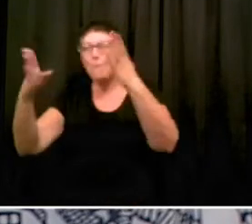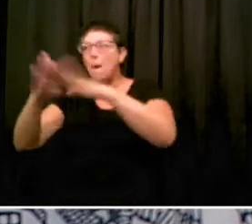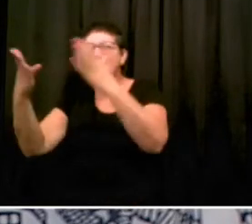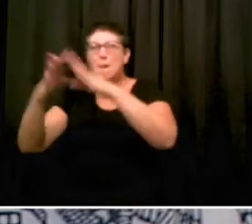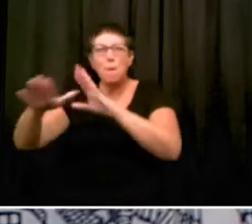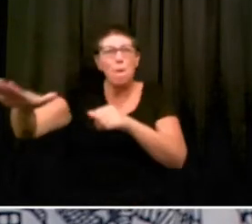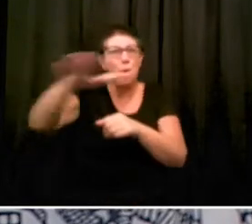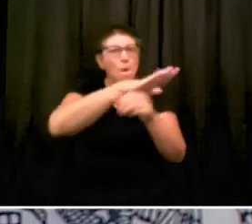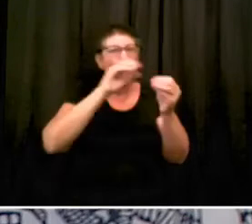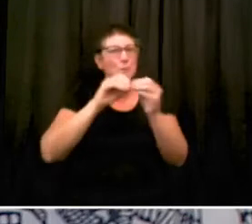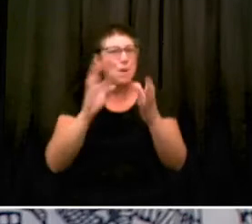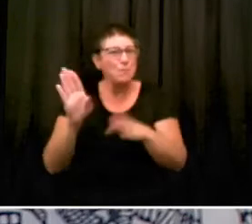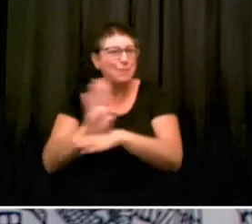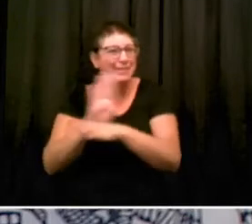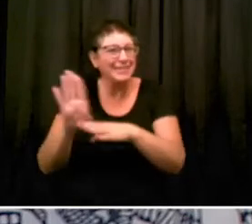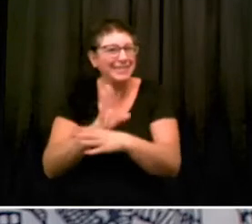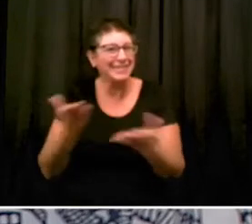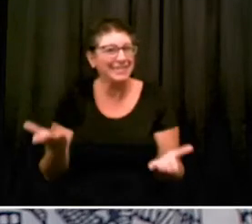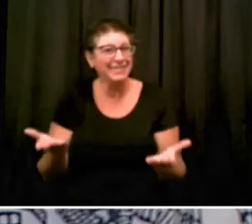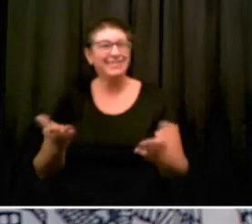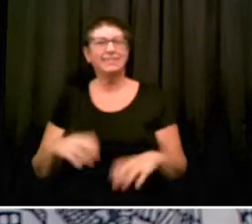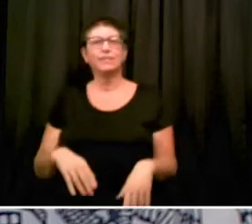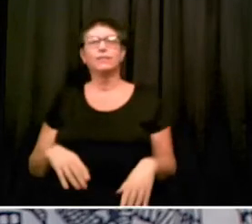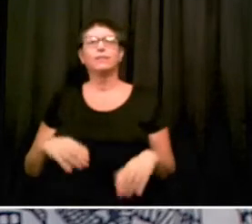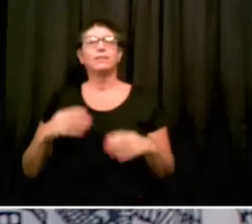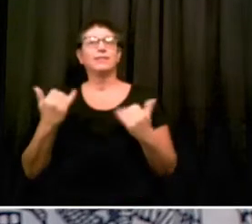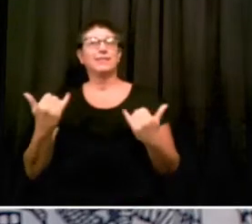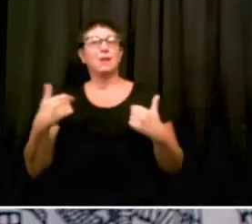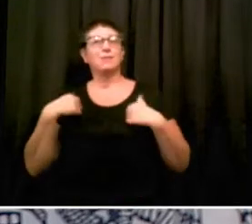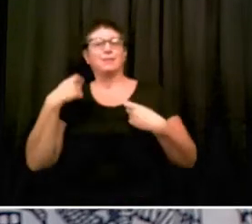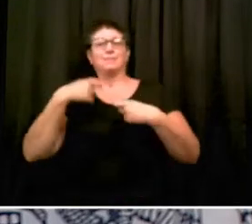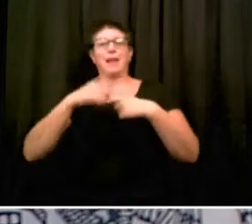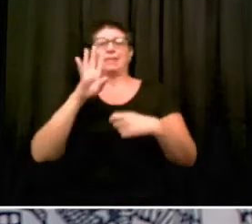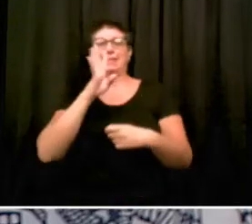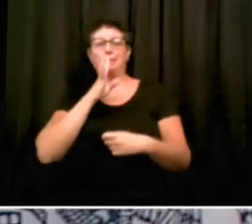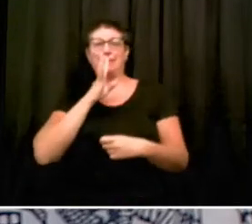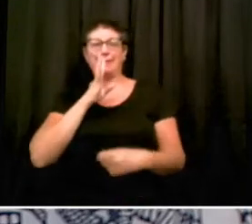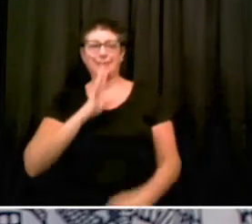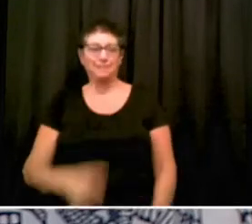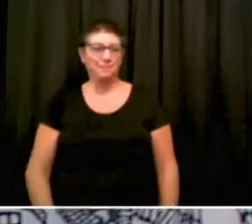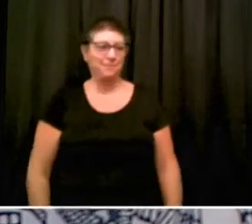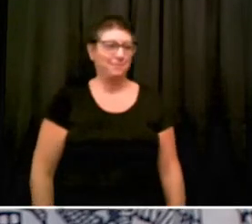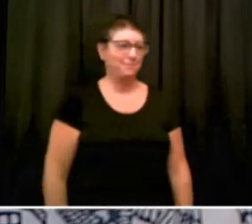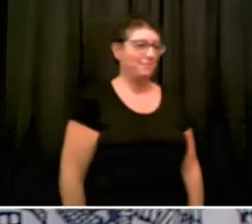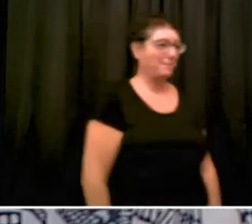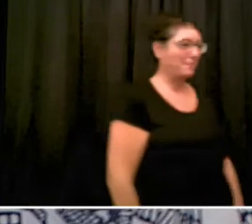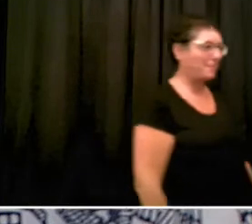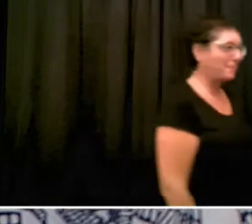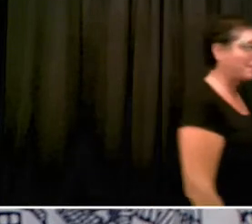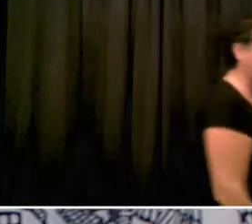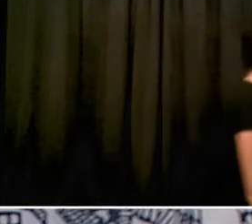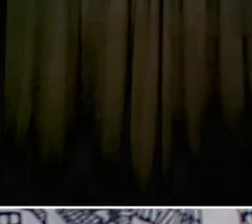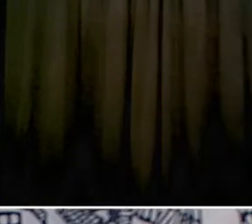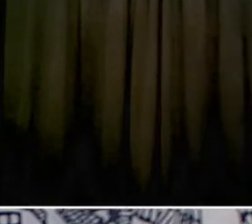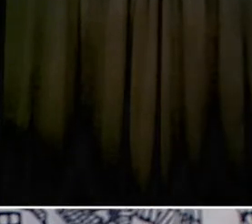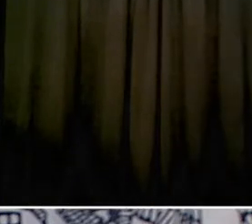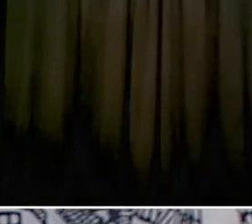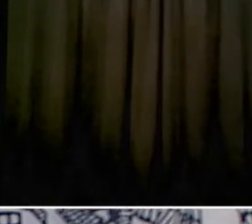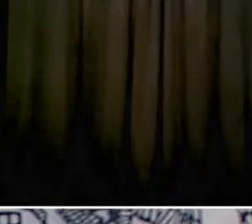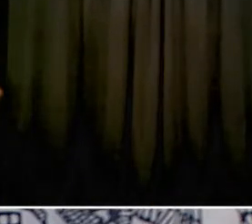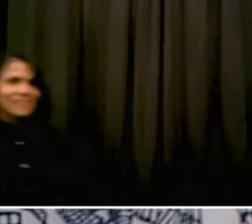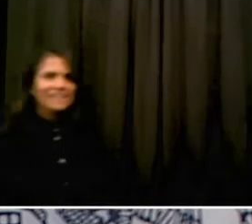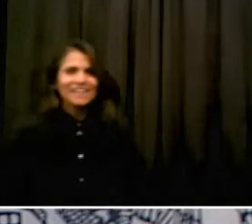safe. A few words in Spanish. En la ciudad de Nueva York estamos trabajando para que